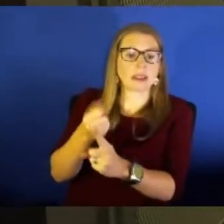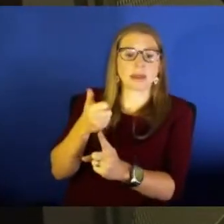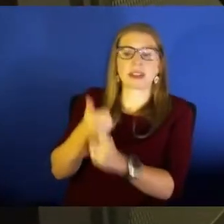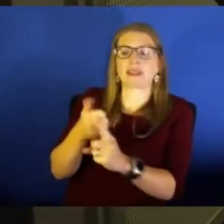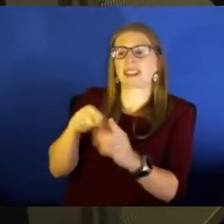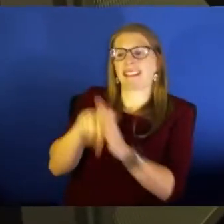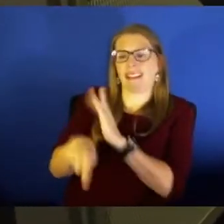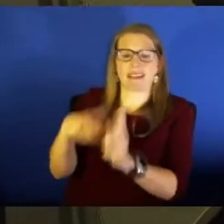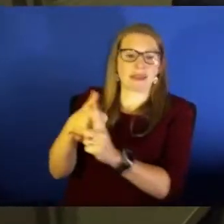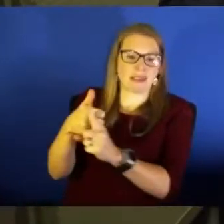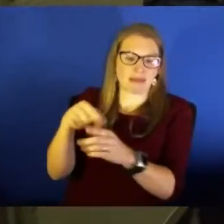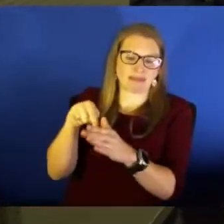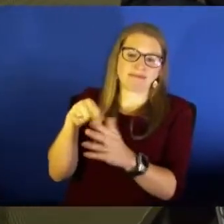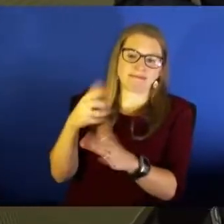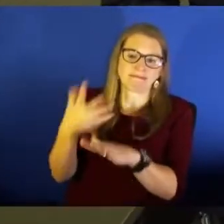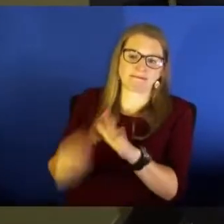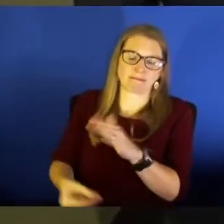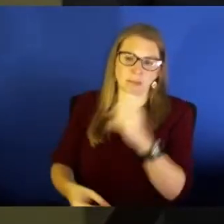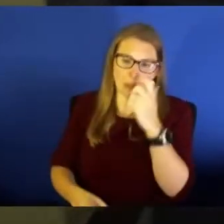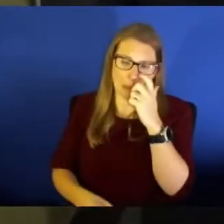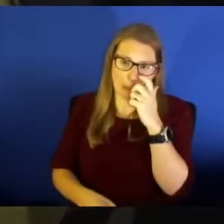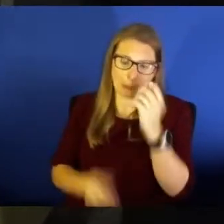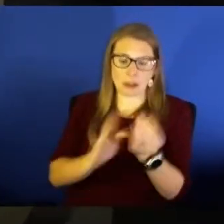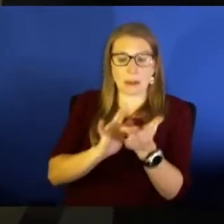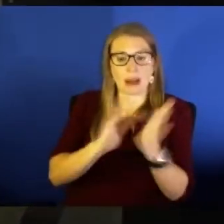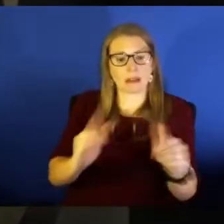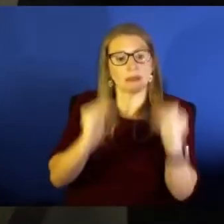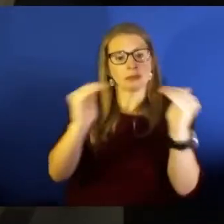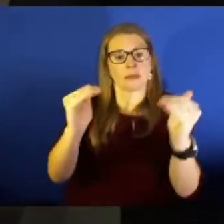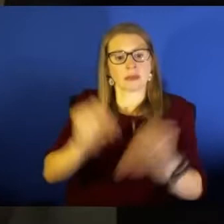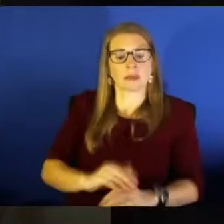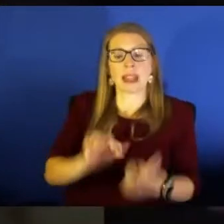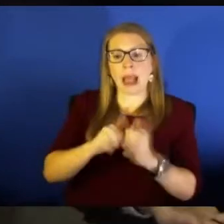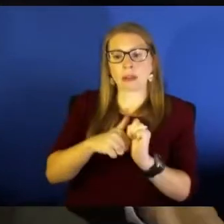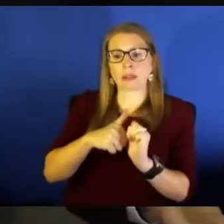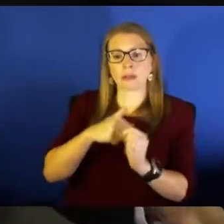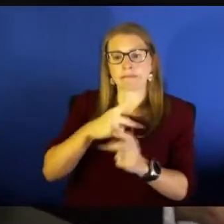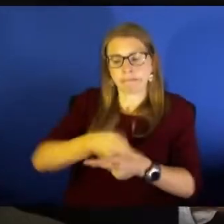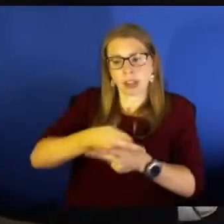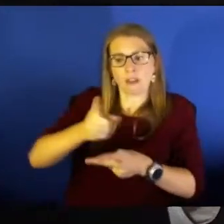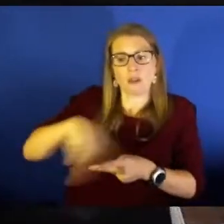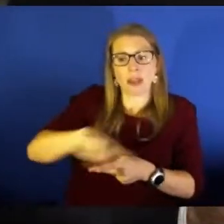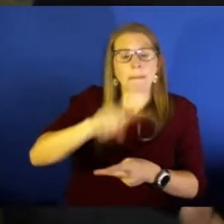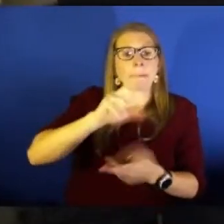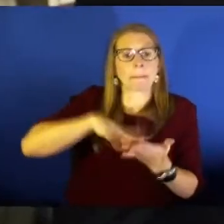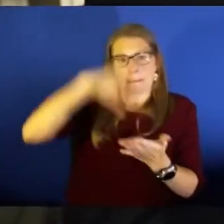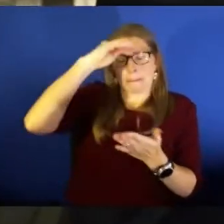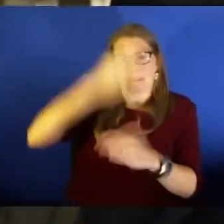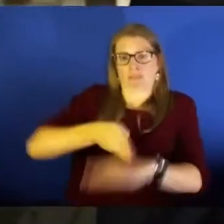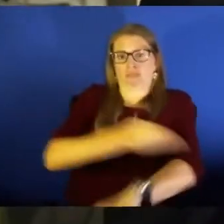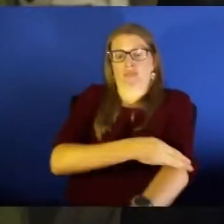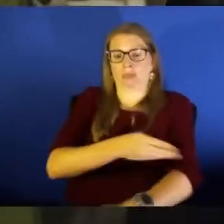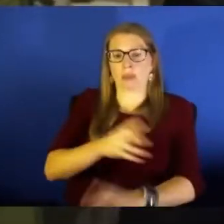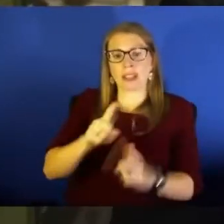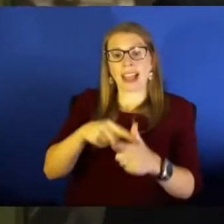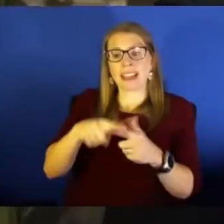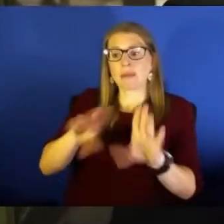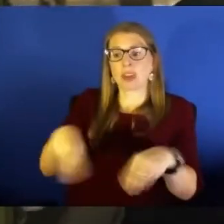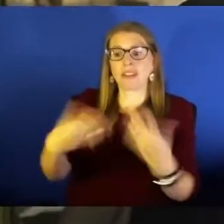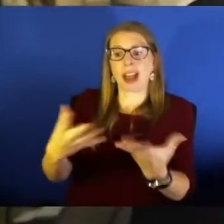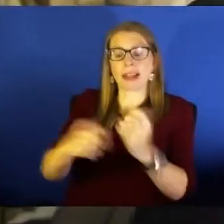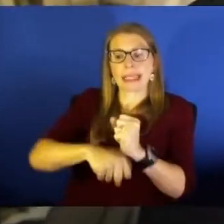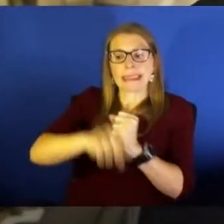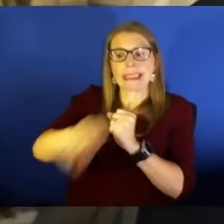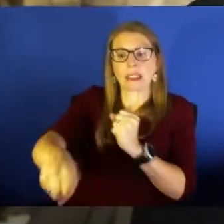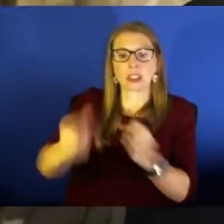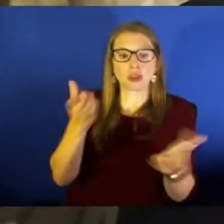medical advancements, but certainly the way we understand our veterans and how to care for them, right? Right. And the need to be able to then provide extended services for